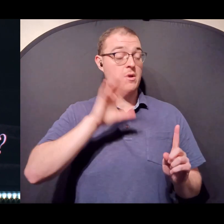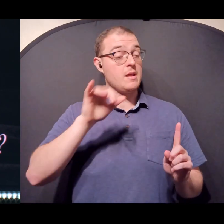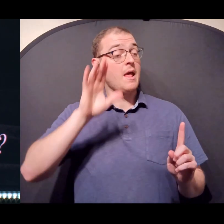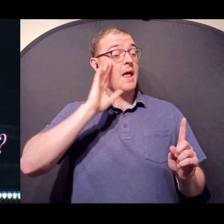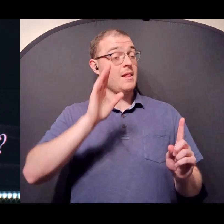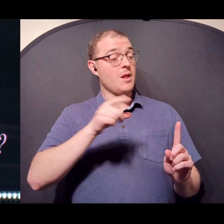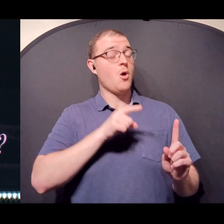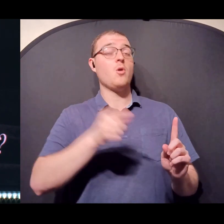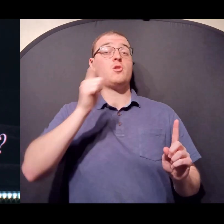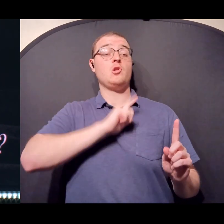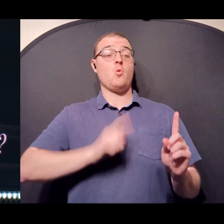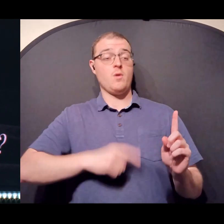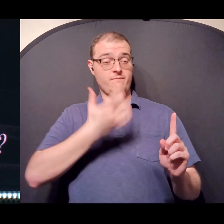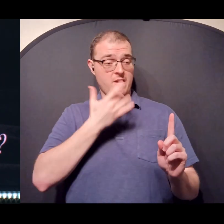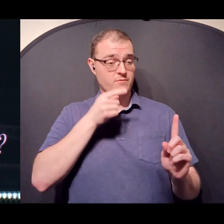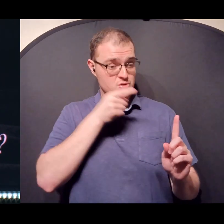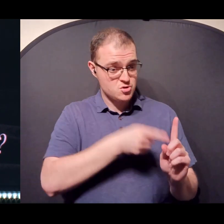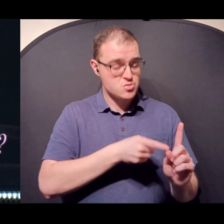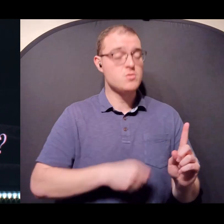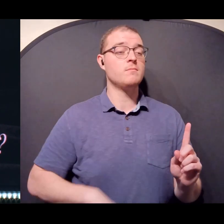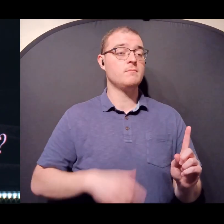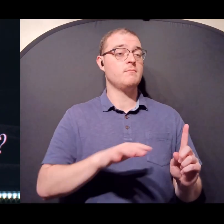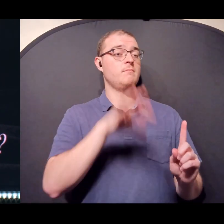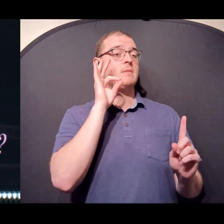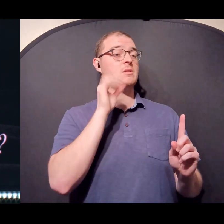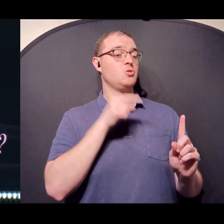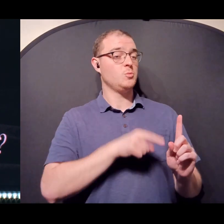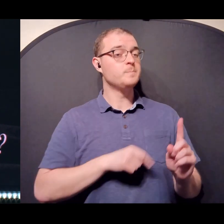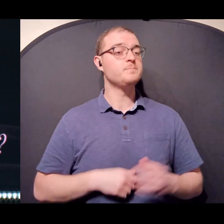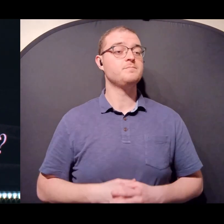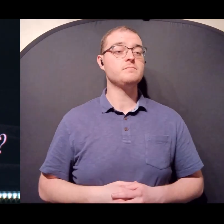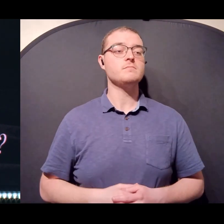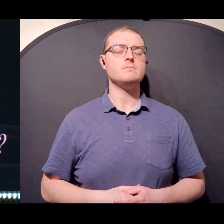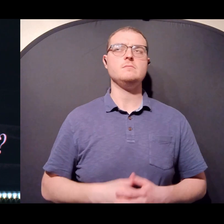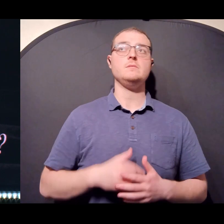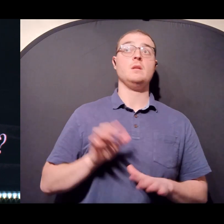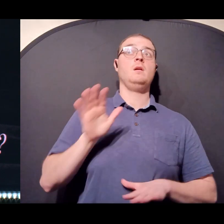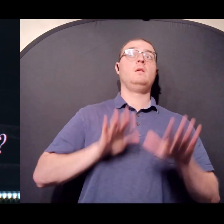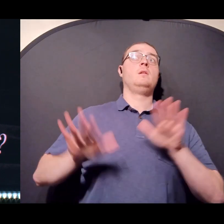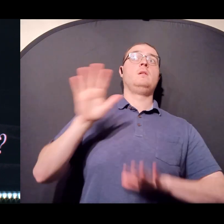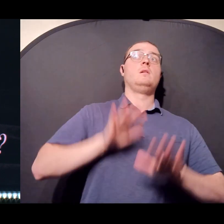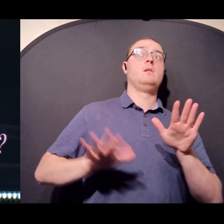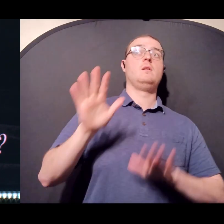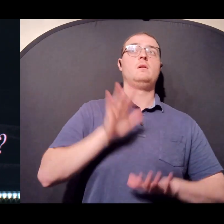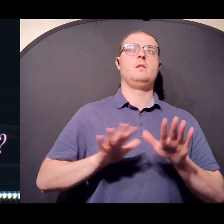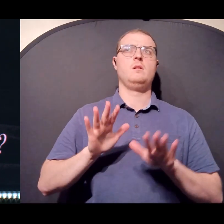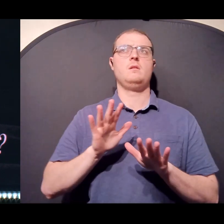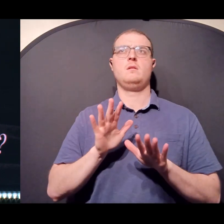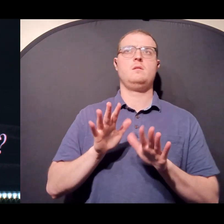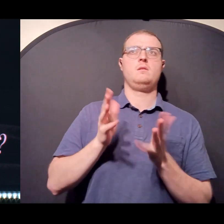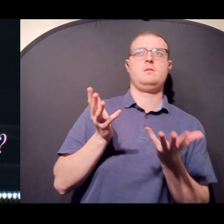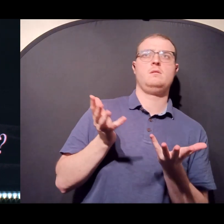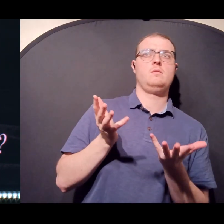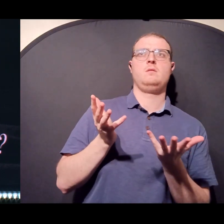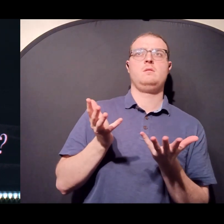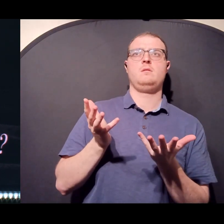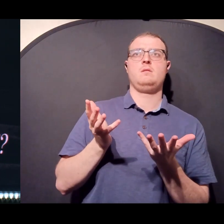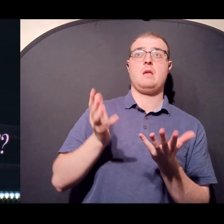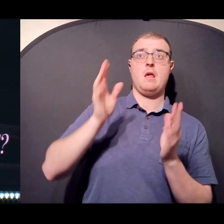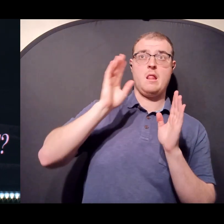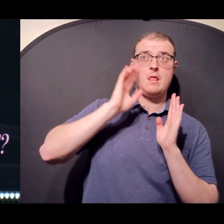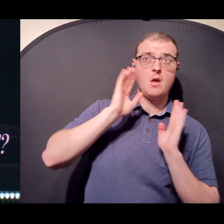highly favored. The Lord is with you. But Mary was greatly troubled at his words and wondered what kind of greeting this might